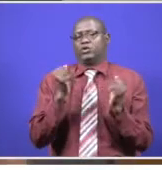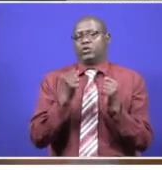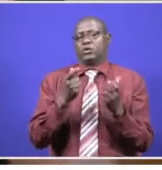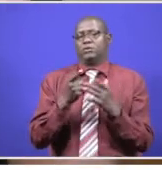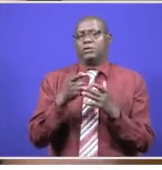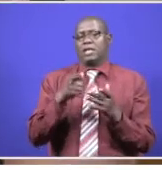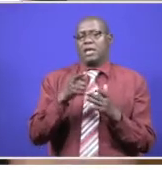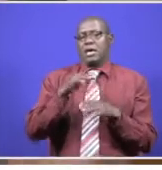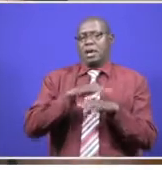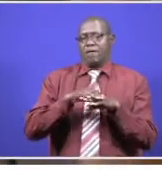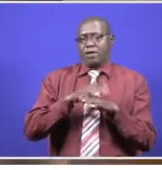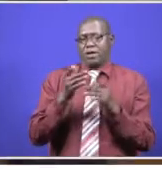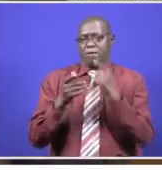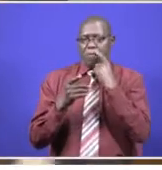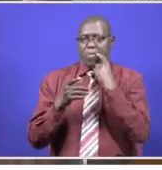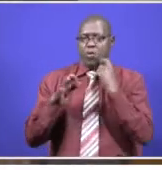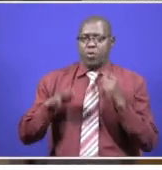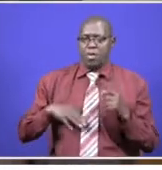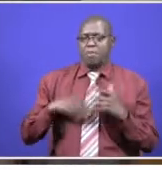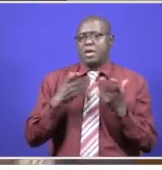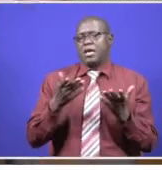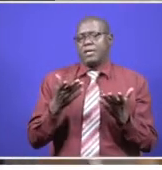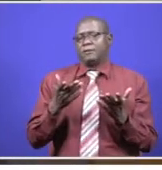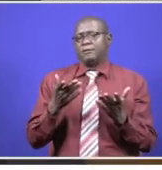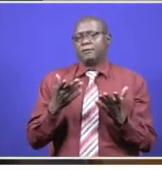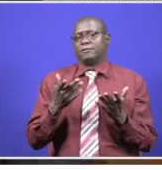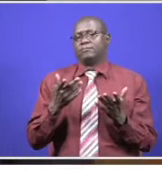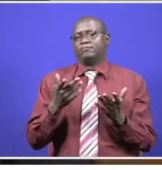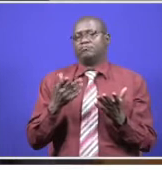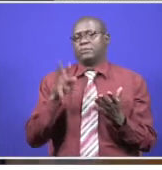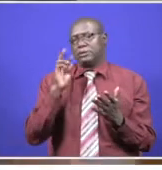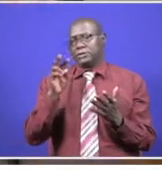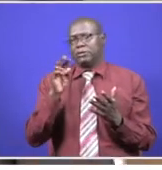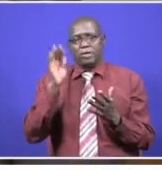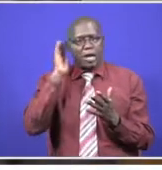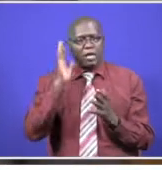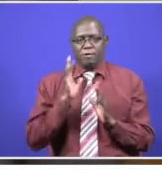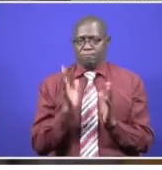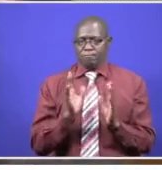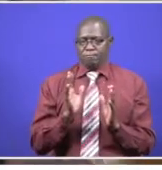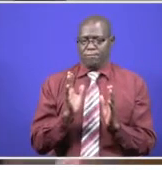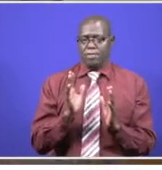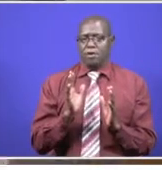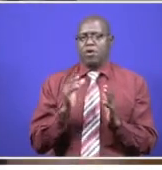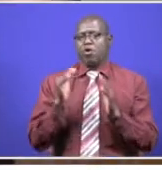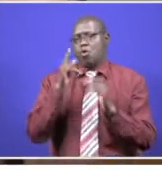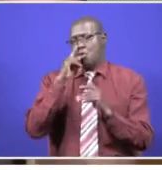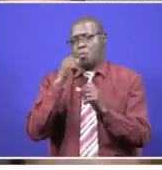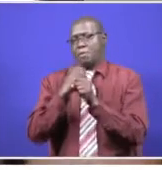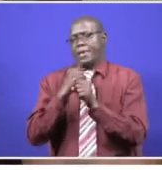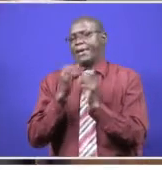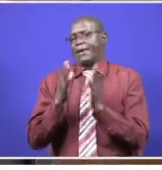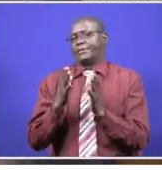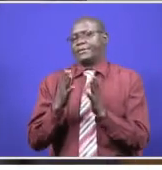here in Africa as well. Women are supposed to be seen but not heard. Women are supposed to be homemakers,